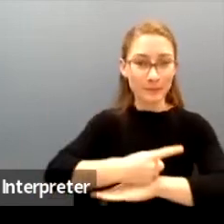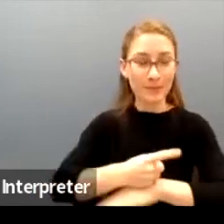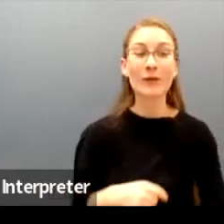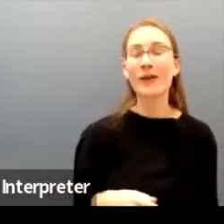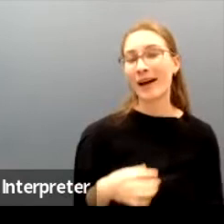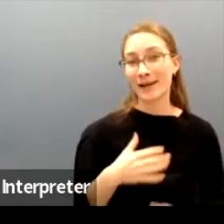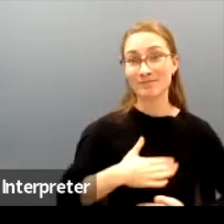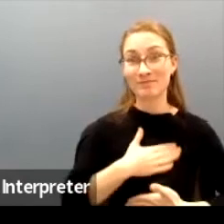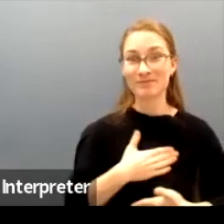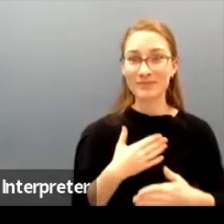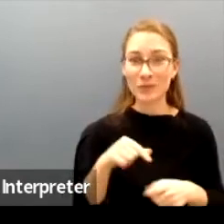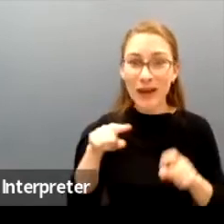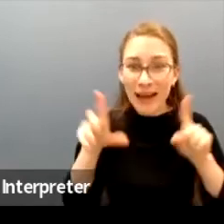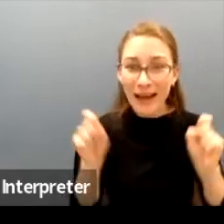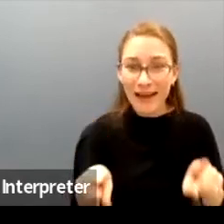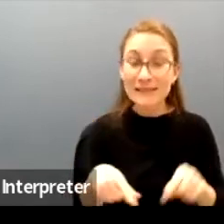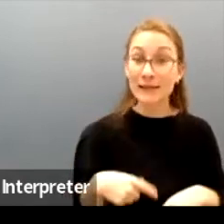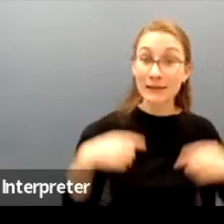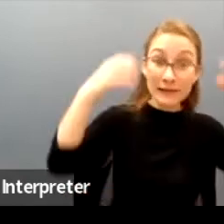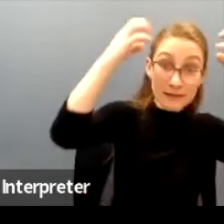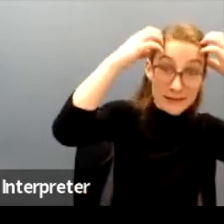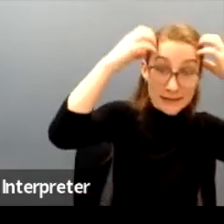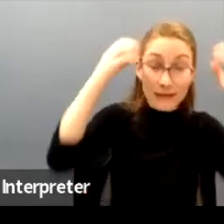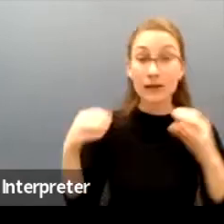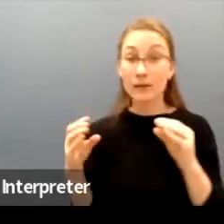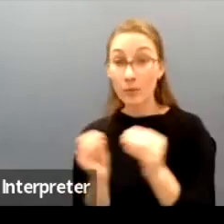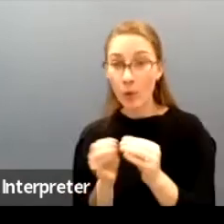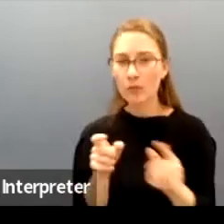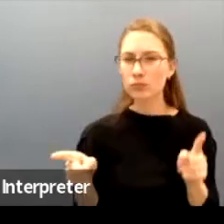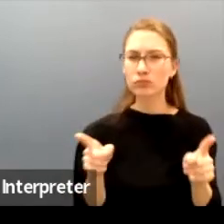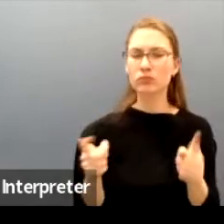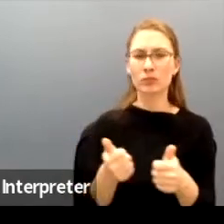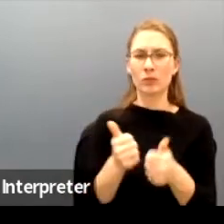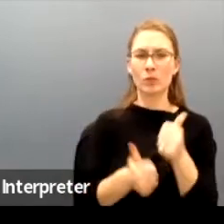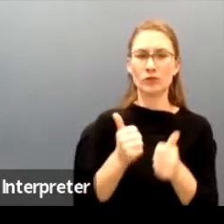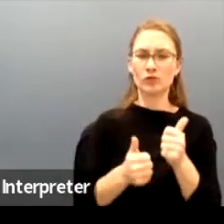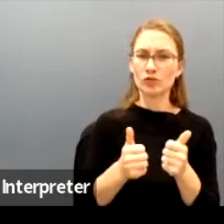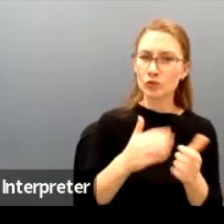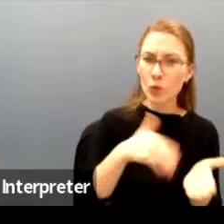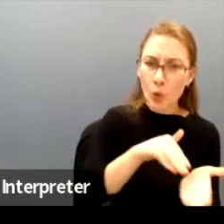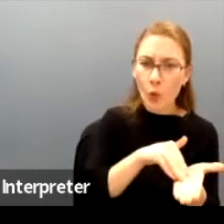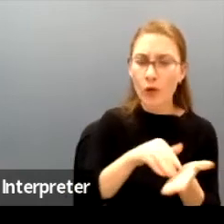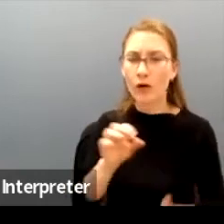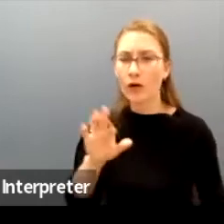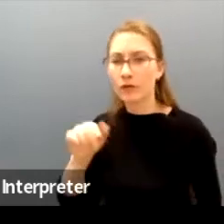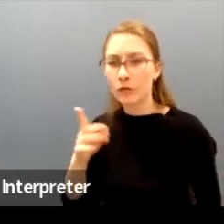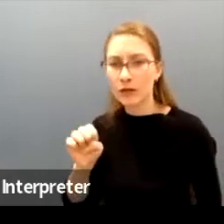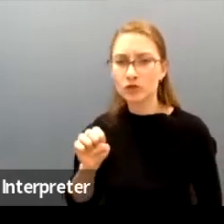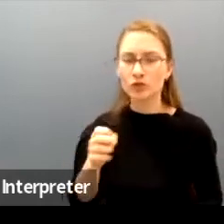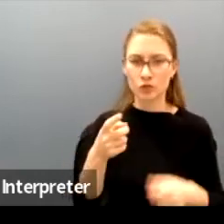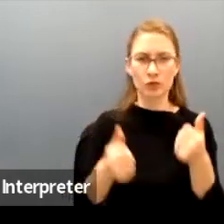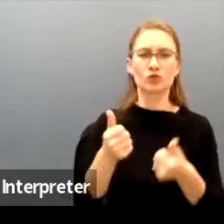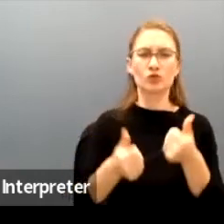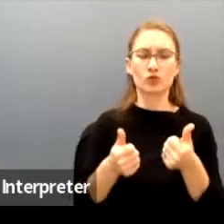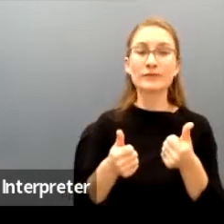Kind of gave it away. But typically Disney, I would categorize as a fringe word. More, I would categorize as